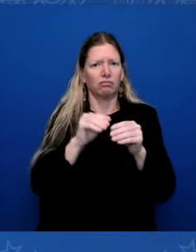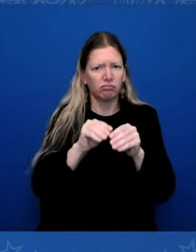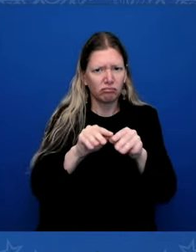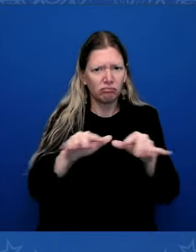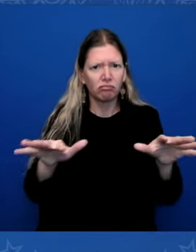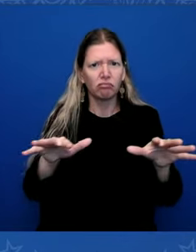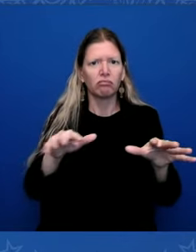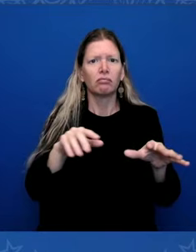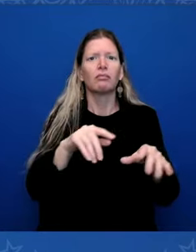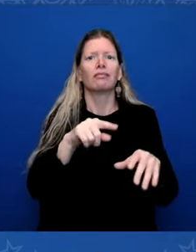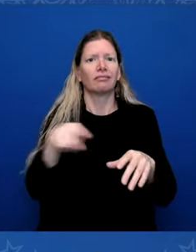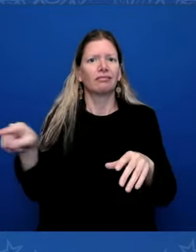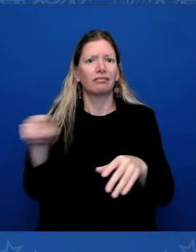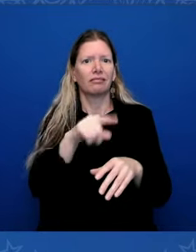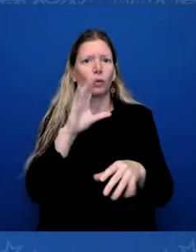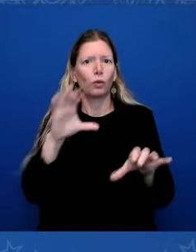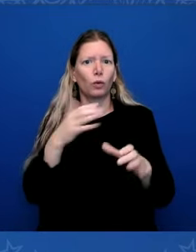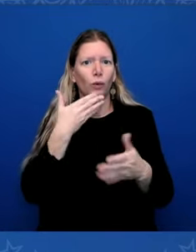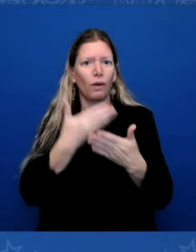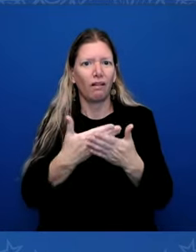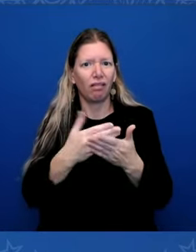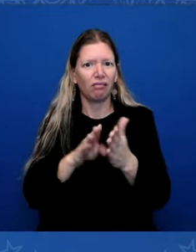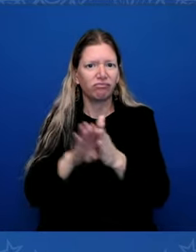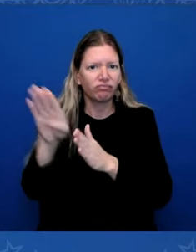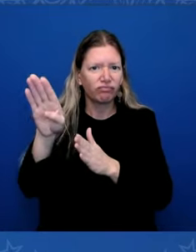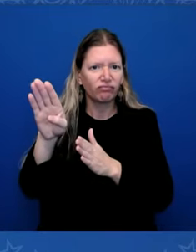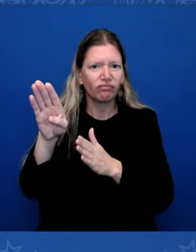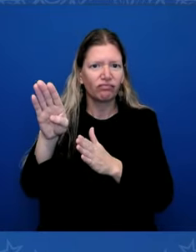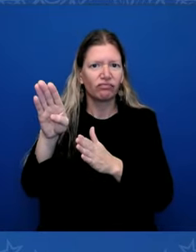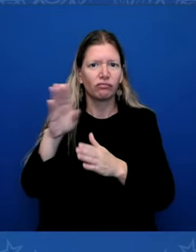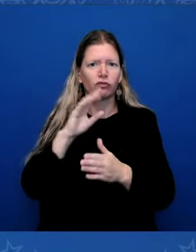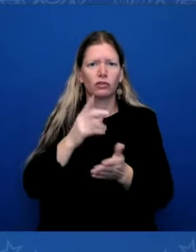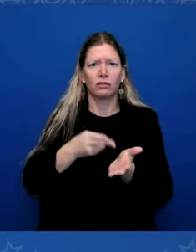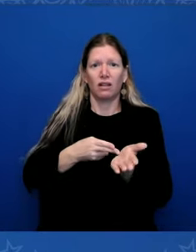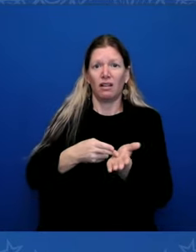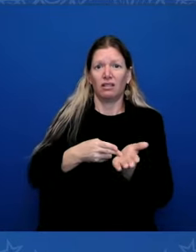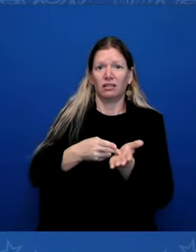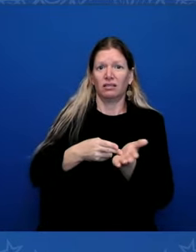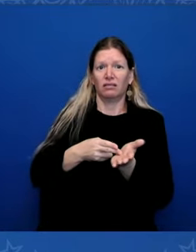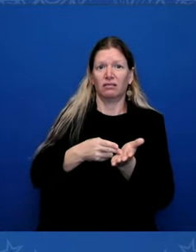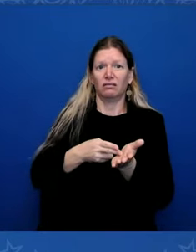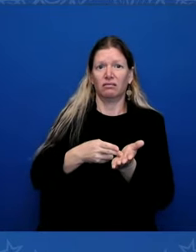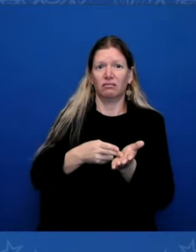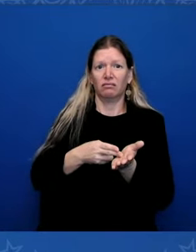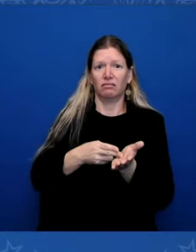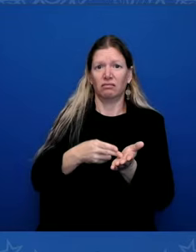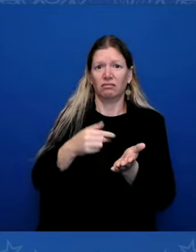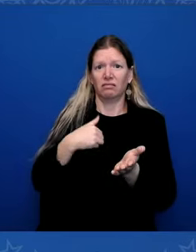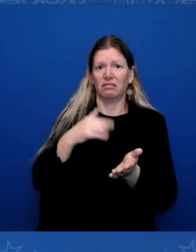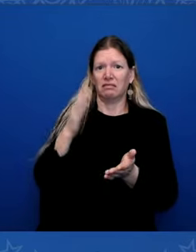have changed, and a lot of leading economists are beginning to agree with me. Just flat, straight-out academic